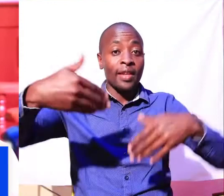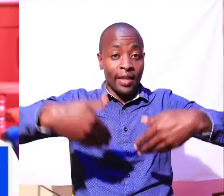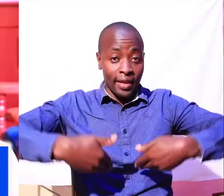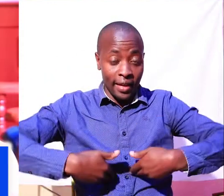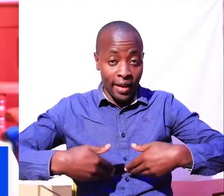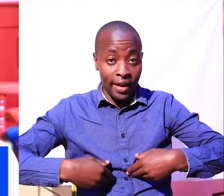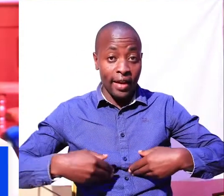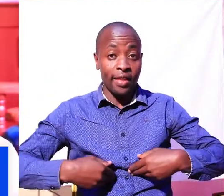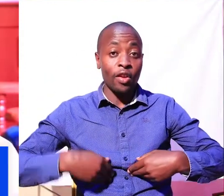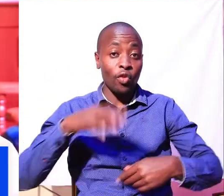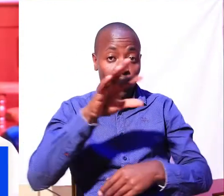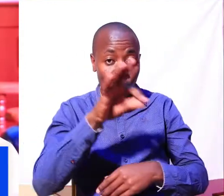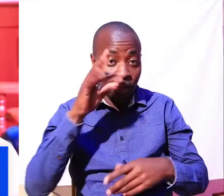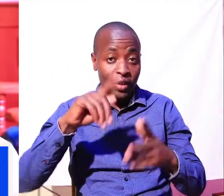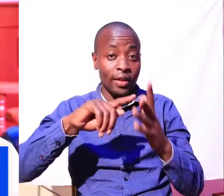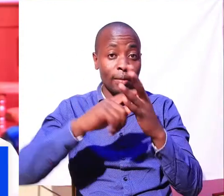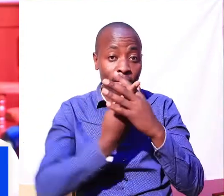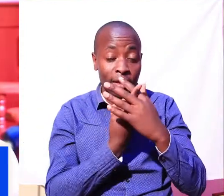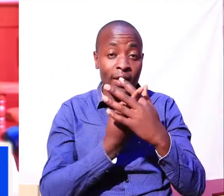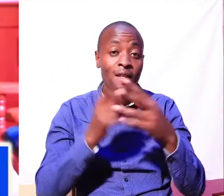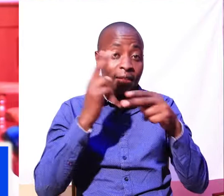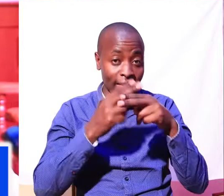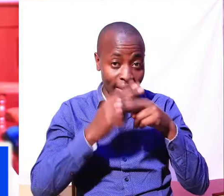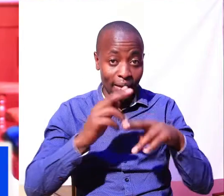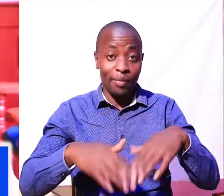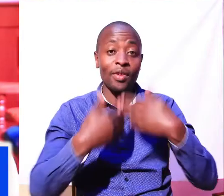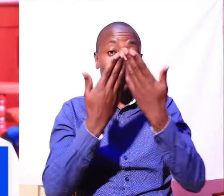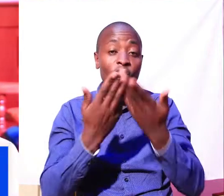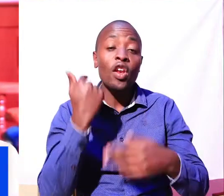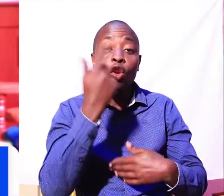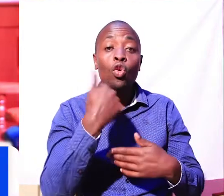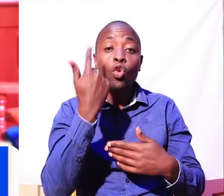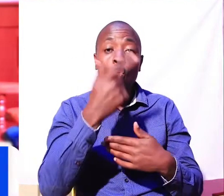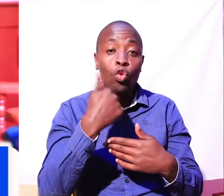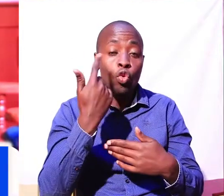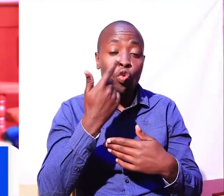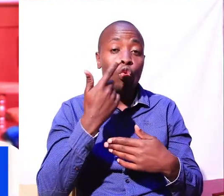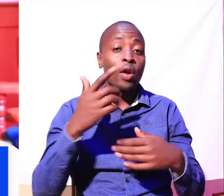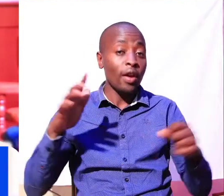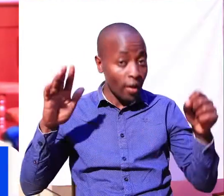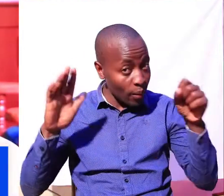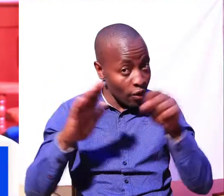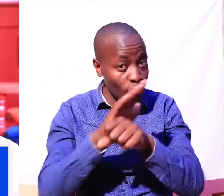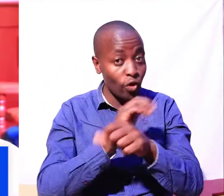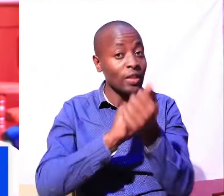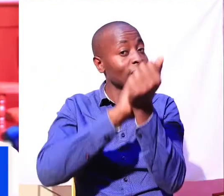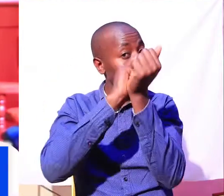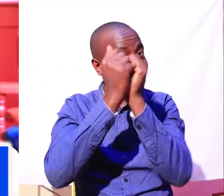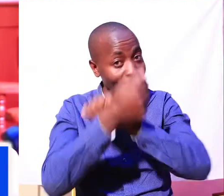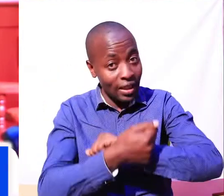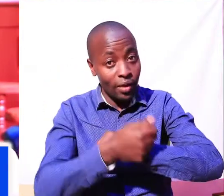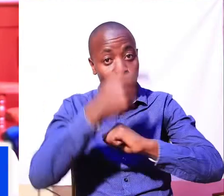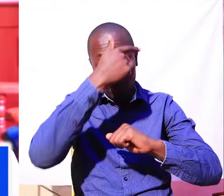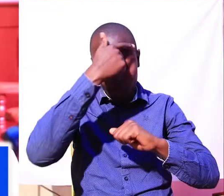met at the beginning, Shadrach, Meshach, and Abednego, who had been completely changed because of